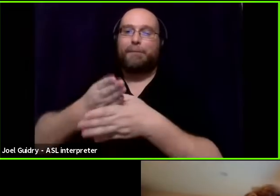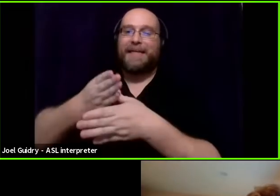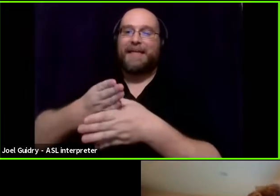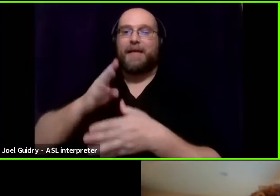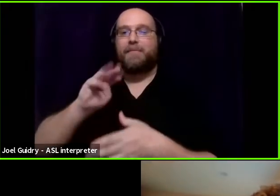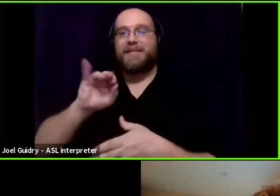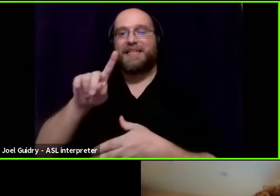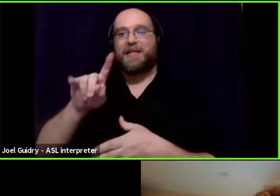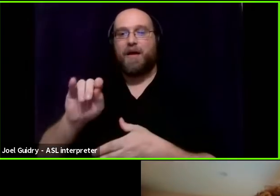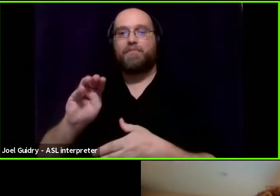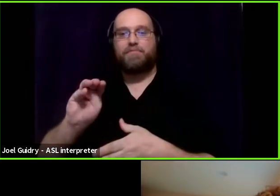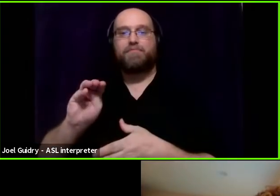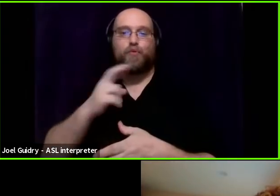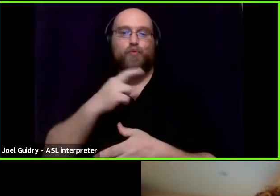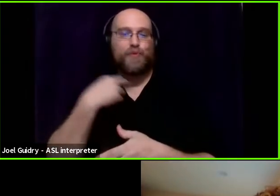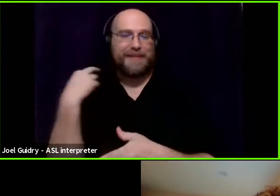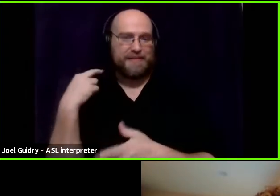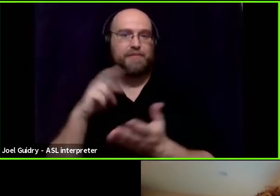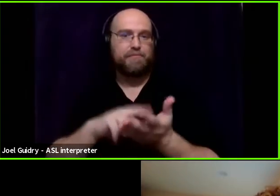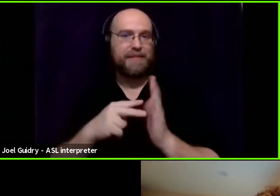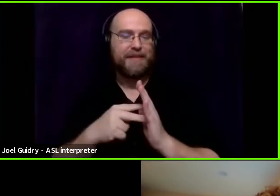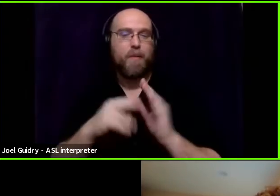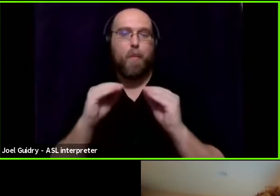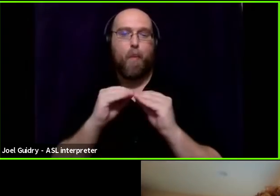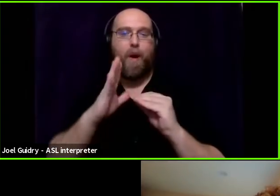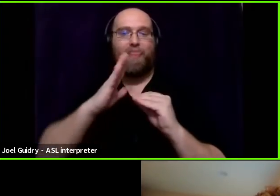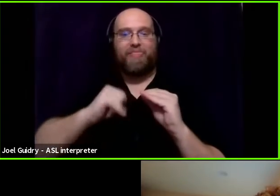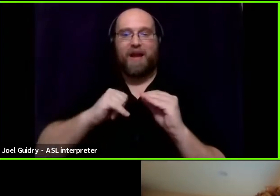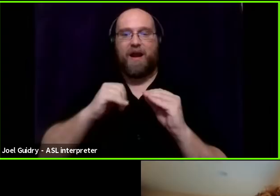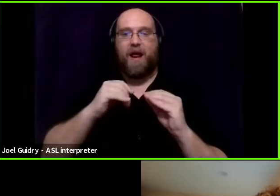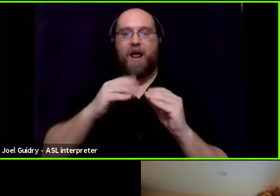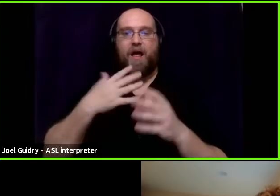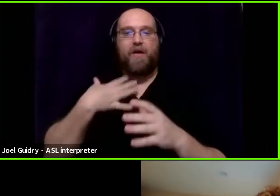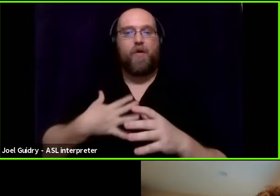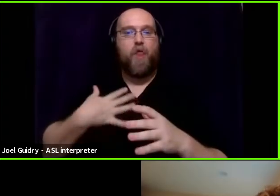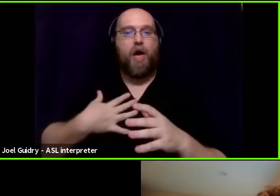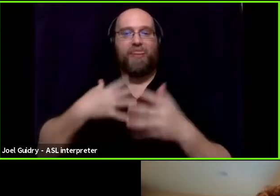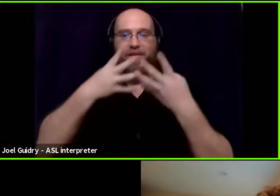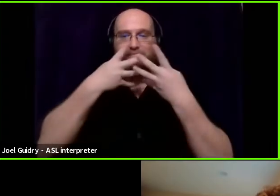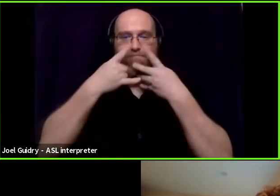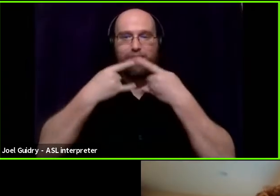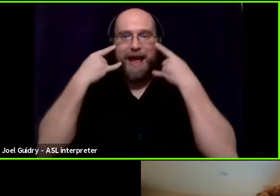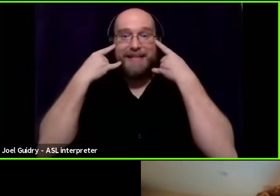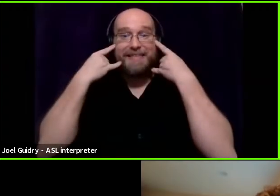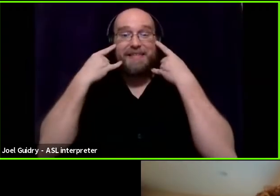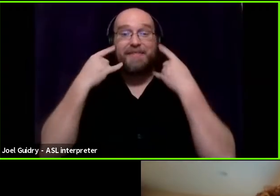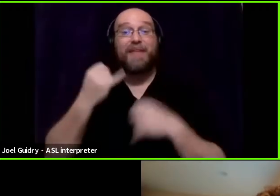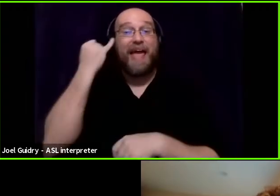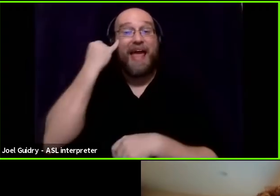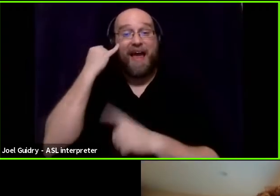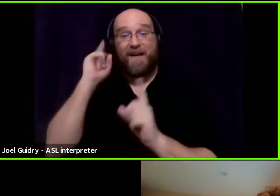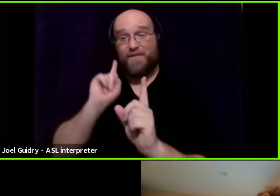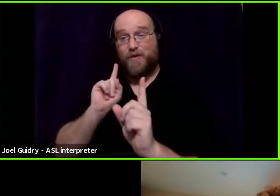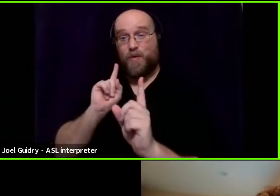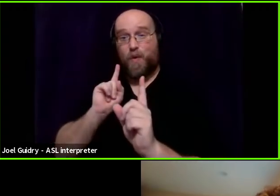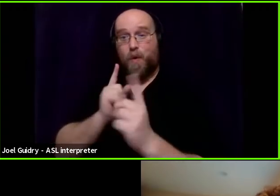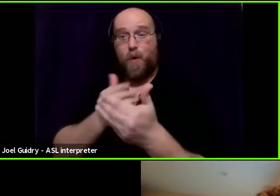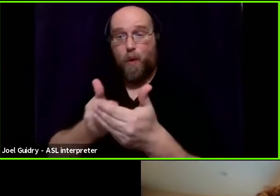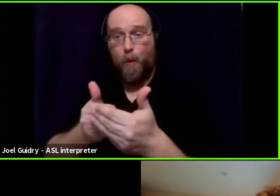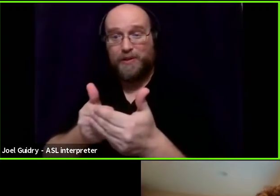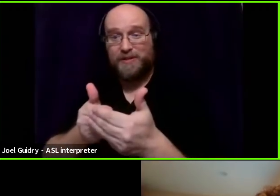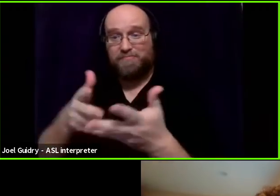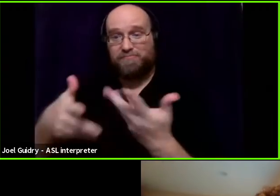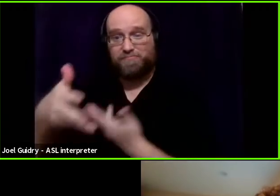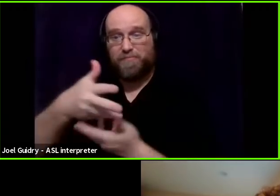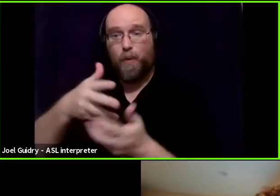cloth mask. If you are in close proximity to students, such as if you drive a special ed bus, you